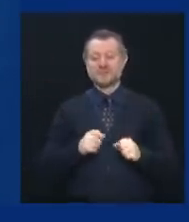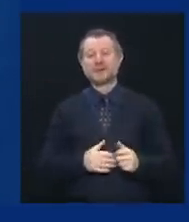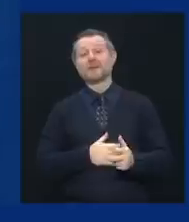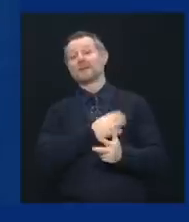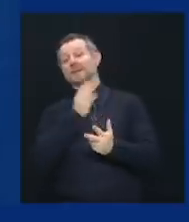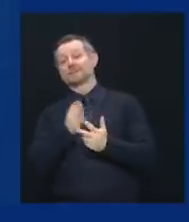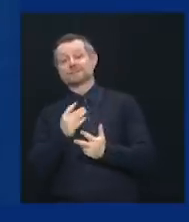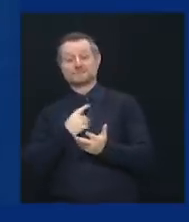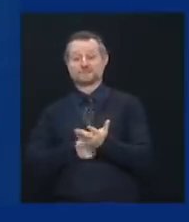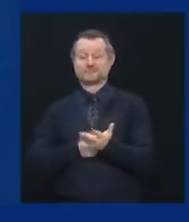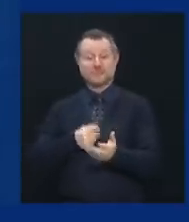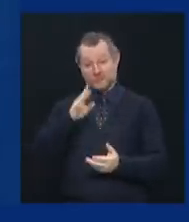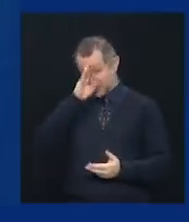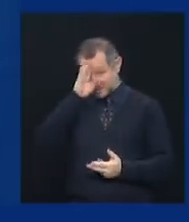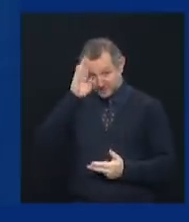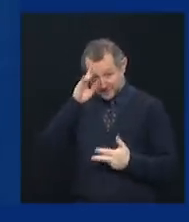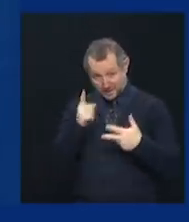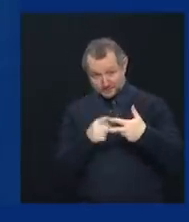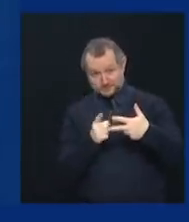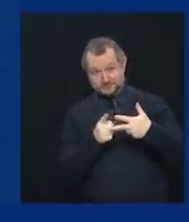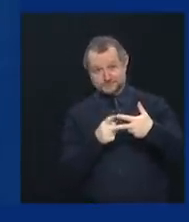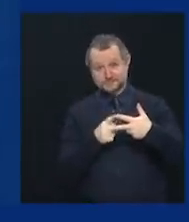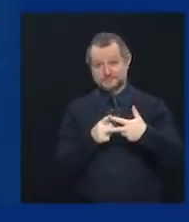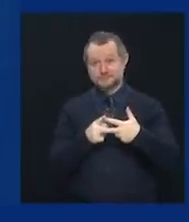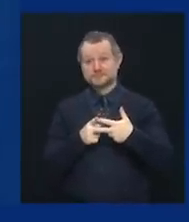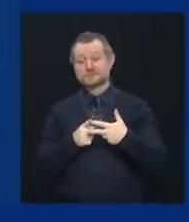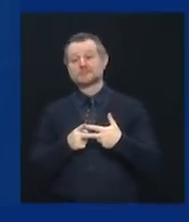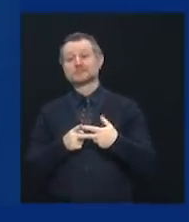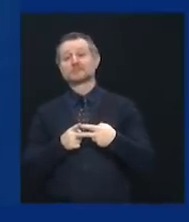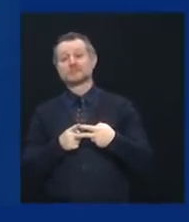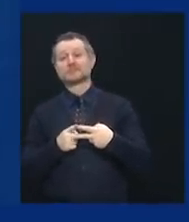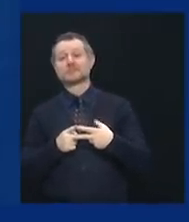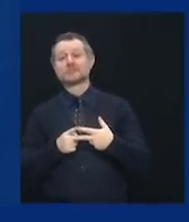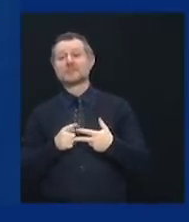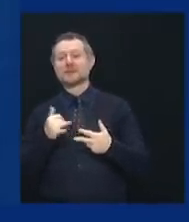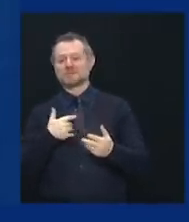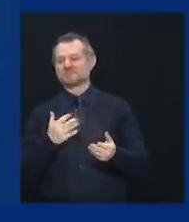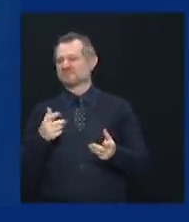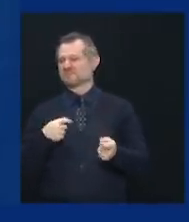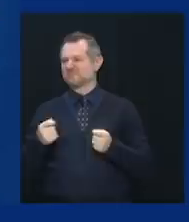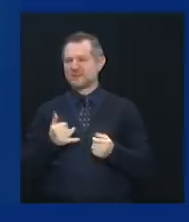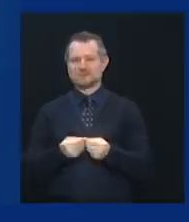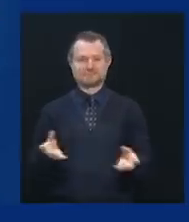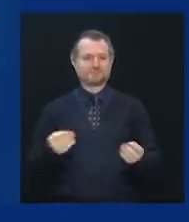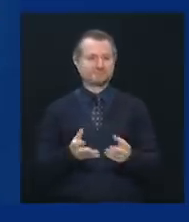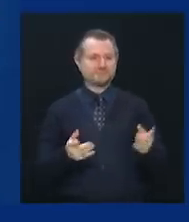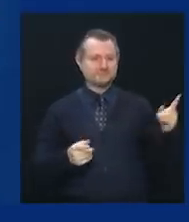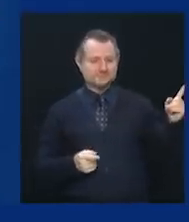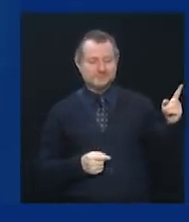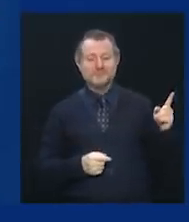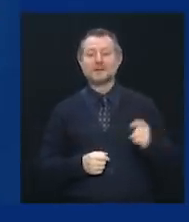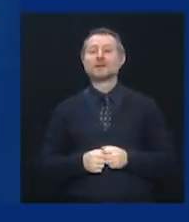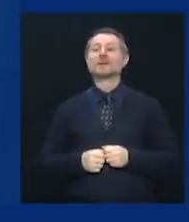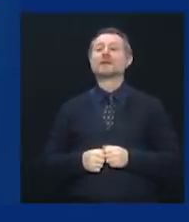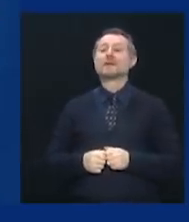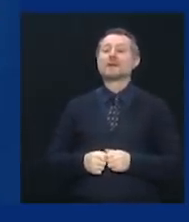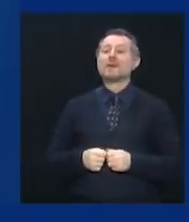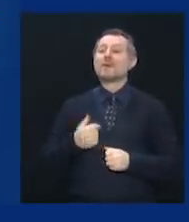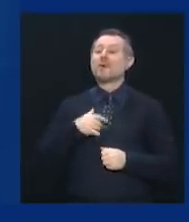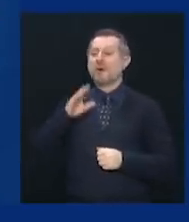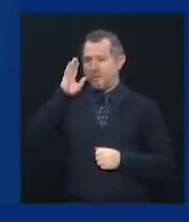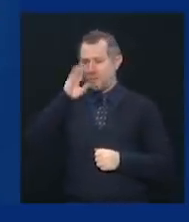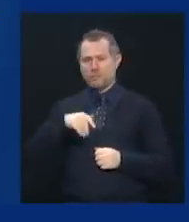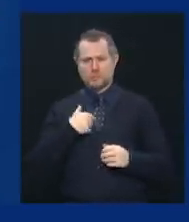hospitals. The hospitals are doing the administration, and that was purposeful. It's also the